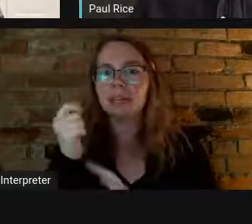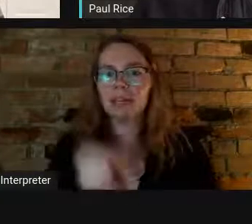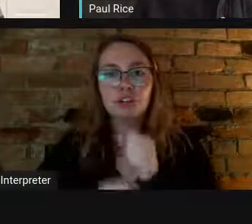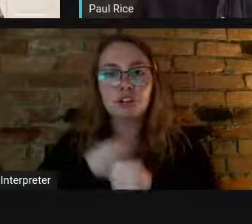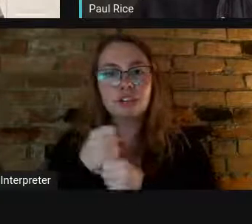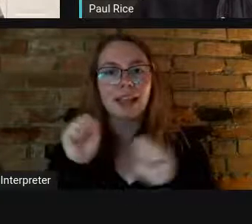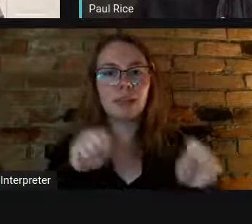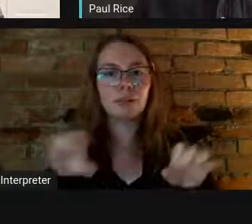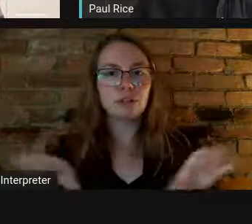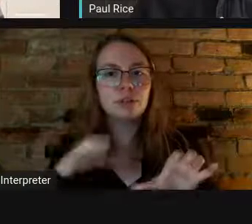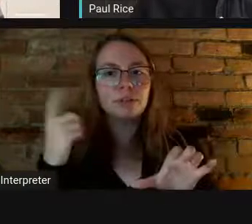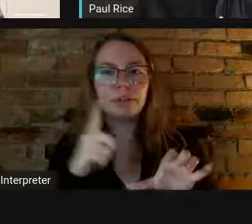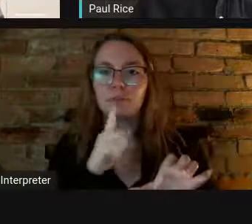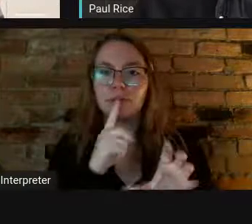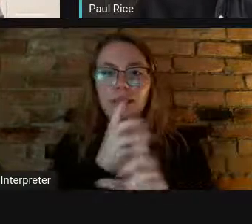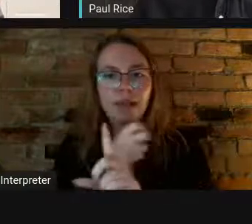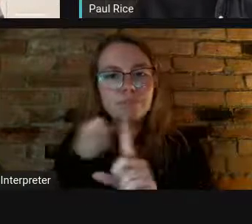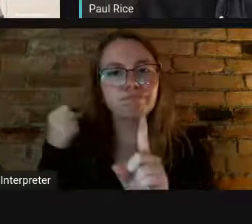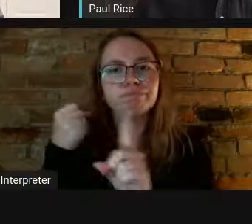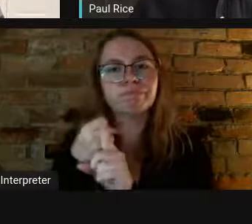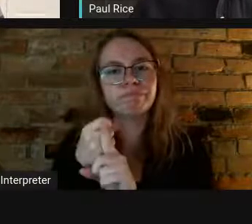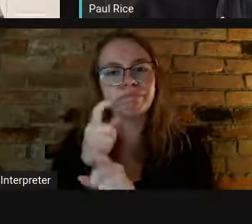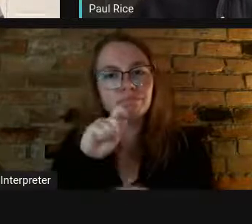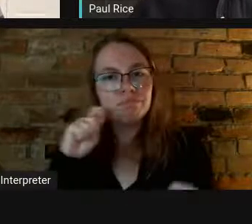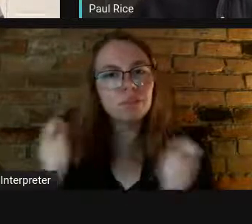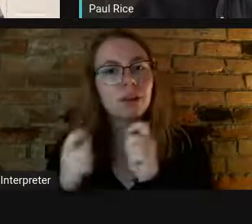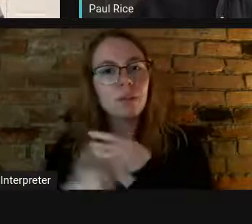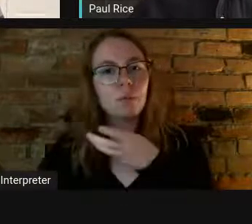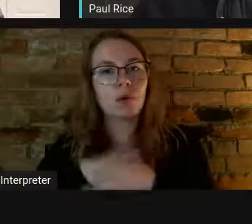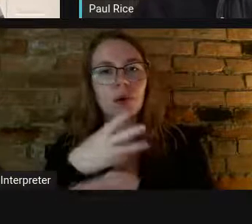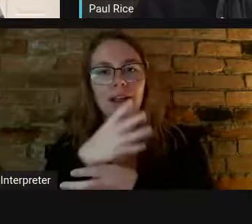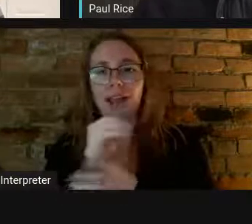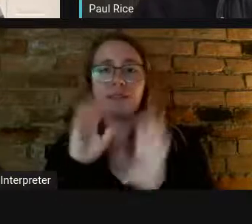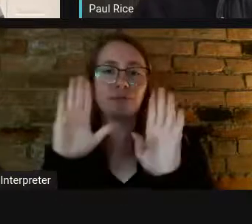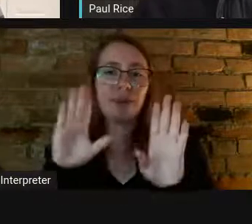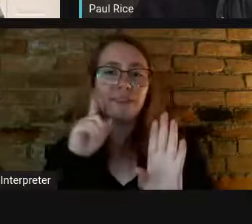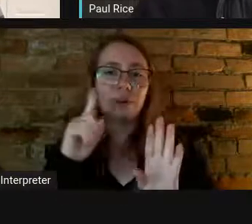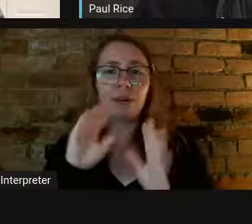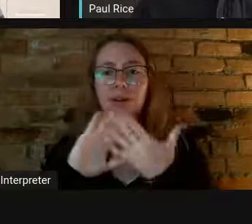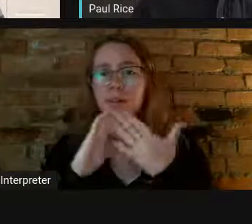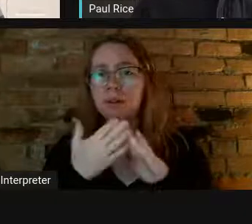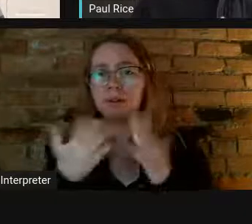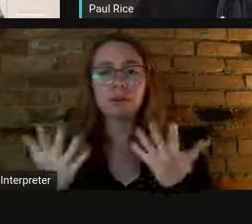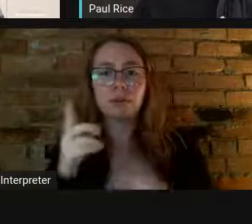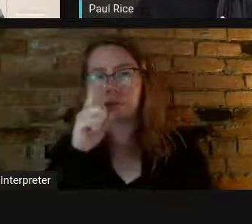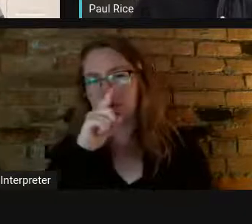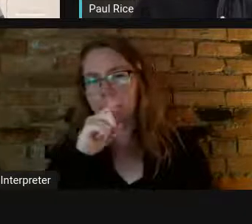something substantial and great for the community. So can you